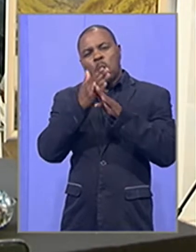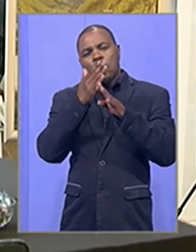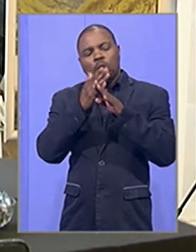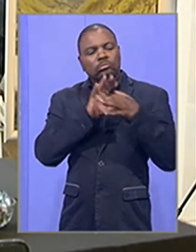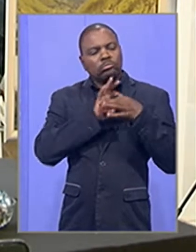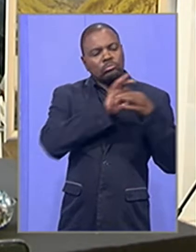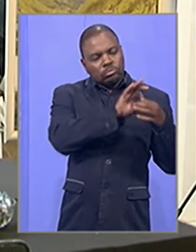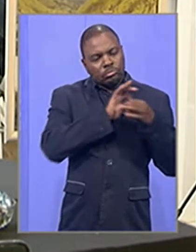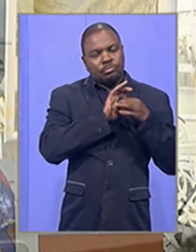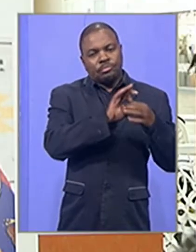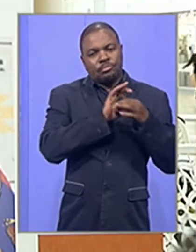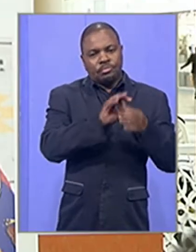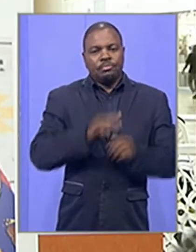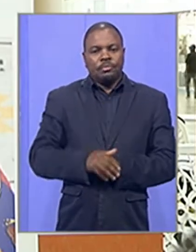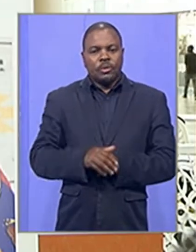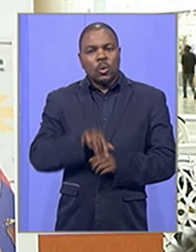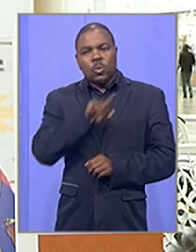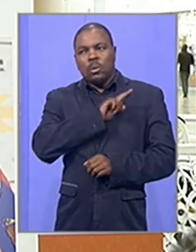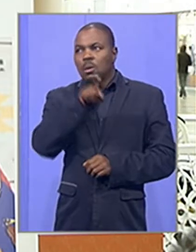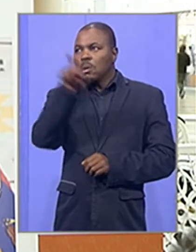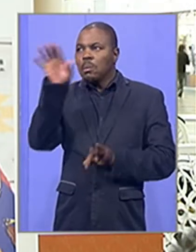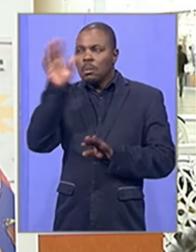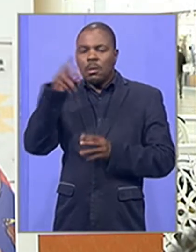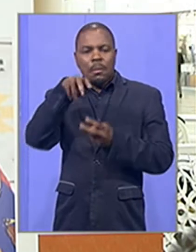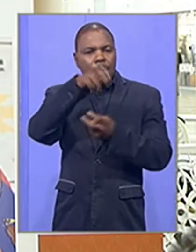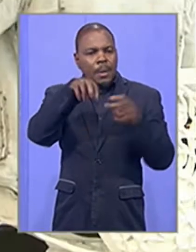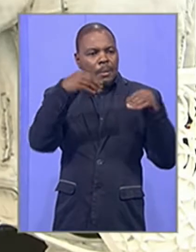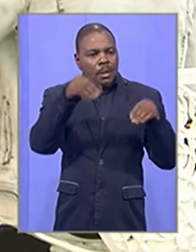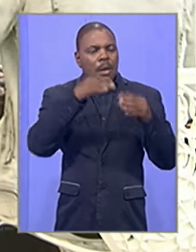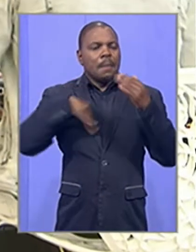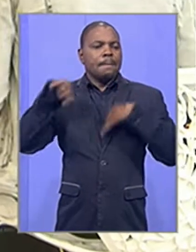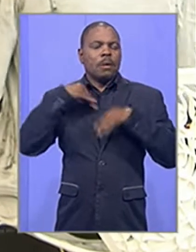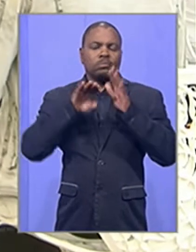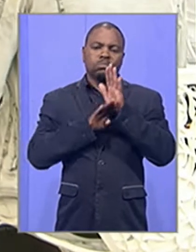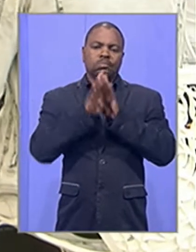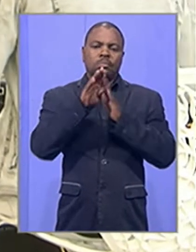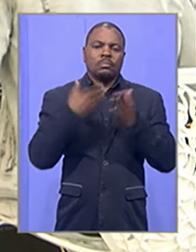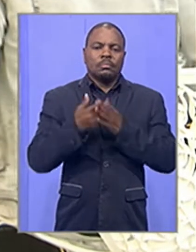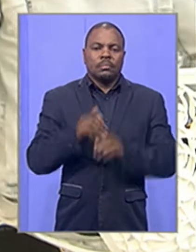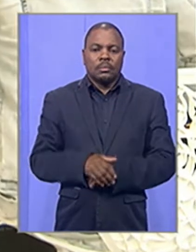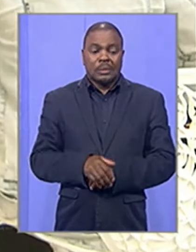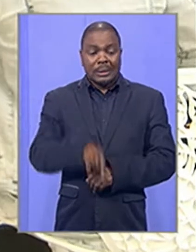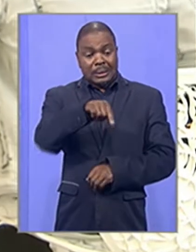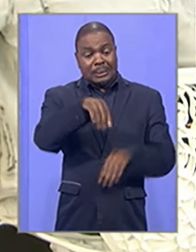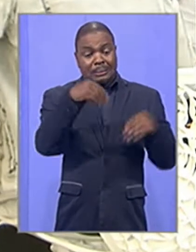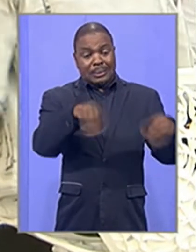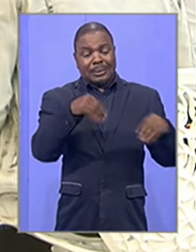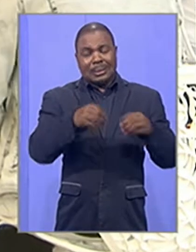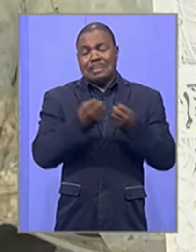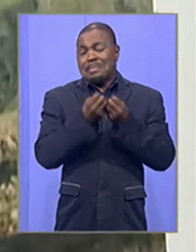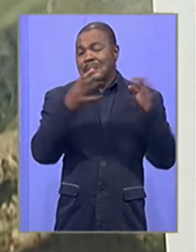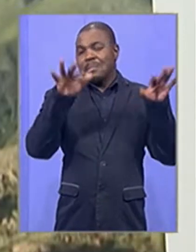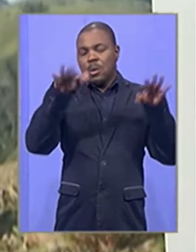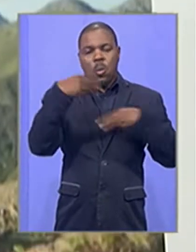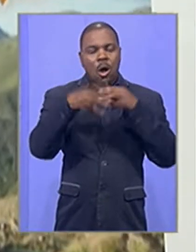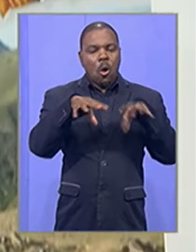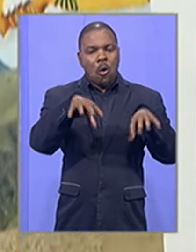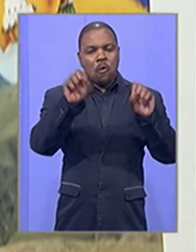able to restore confidence within the tourism businesses. Lephata leno le latlhegetswe ke ditiro di le dikete